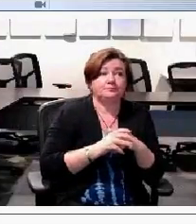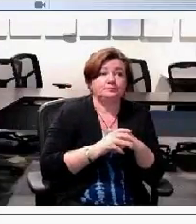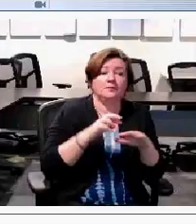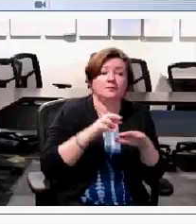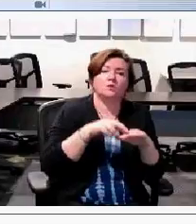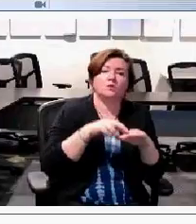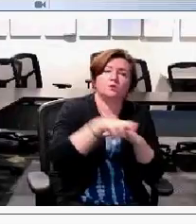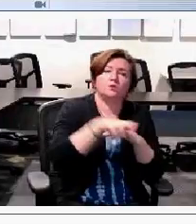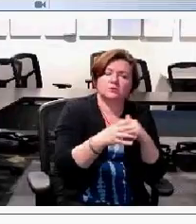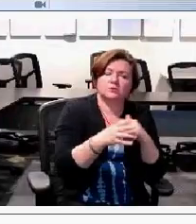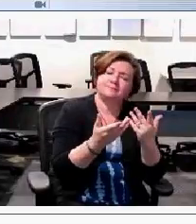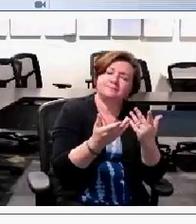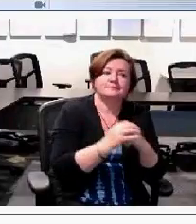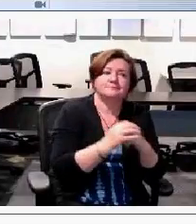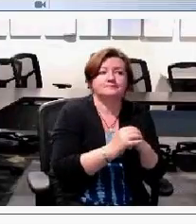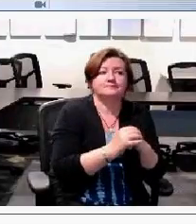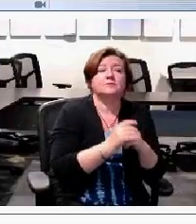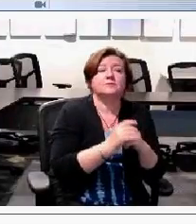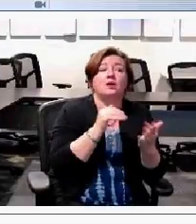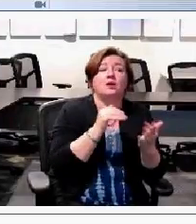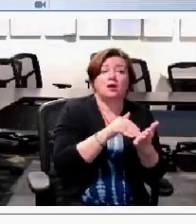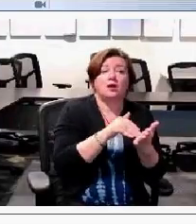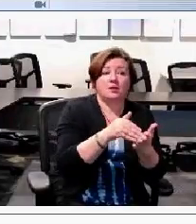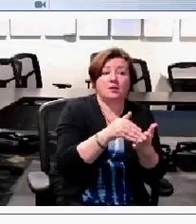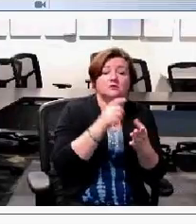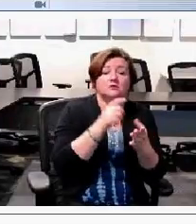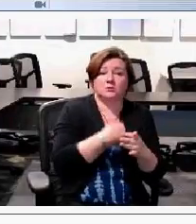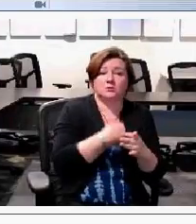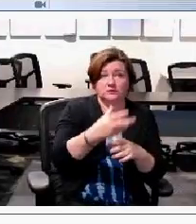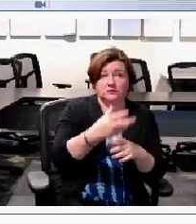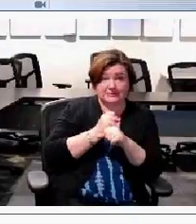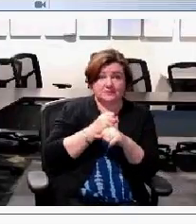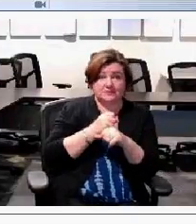Referrals, we usually read our referrals through ology